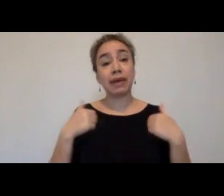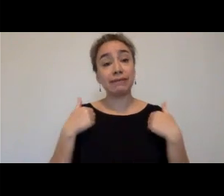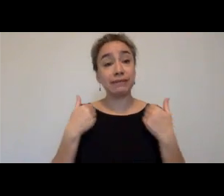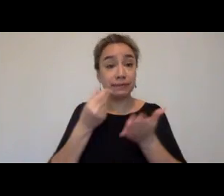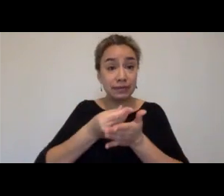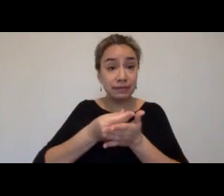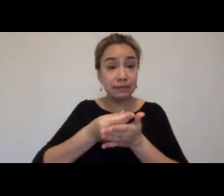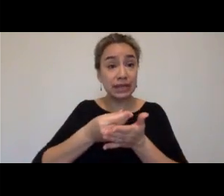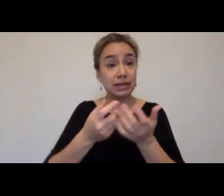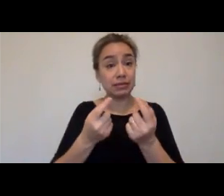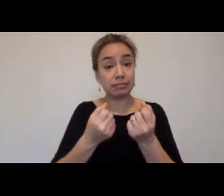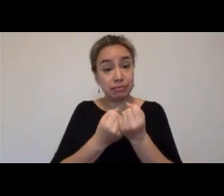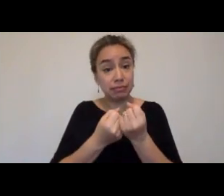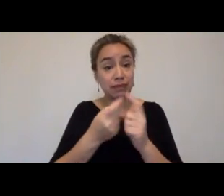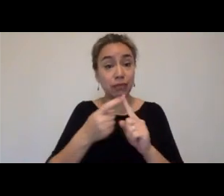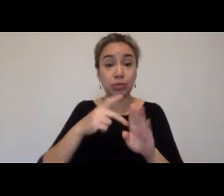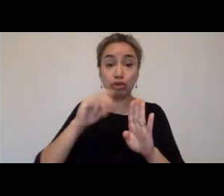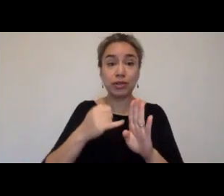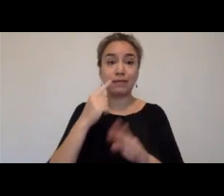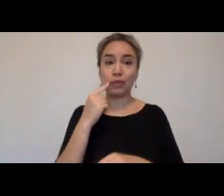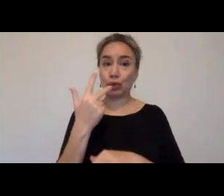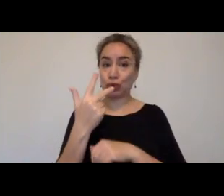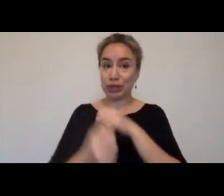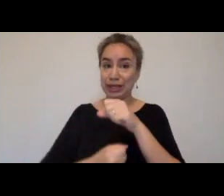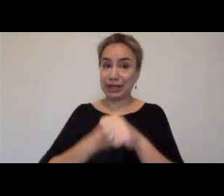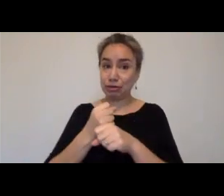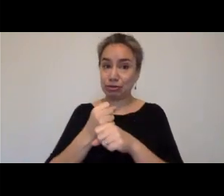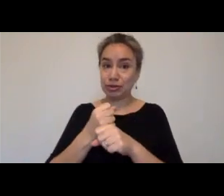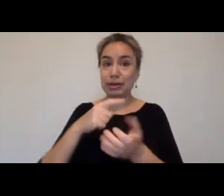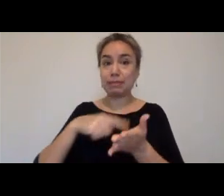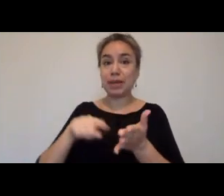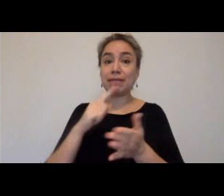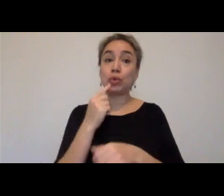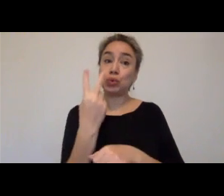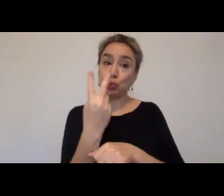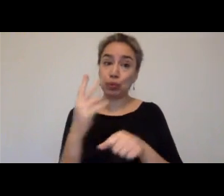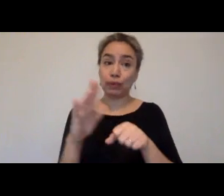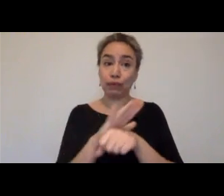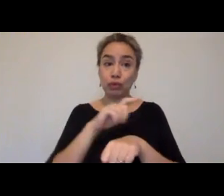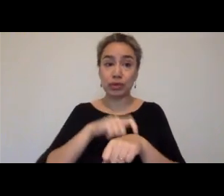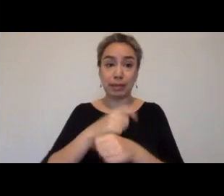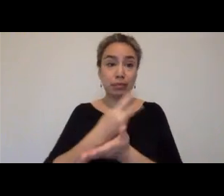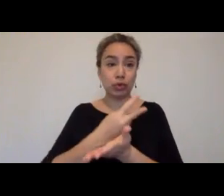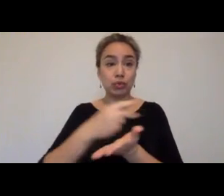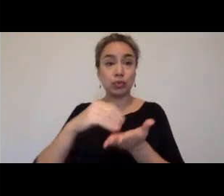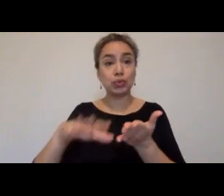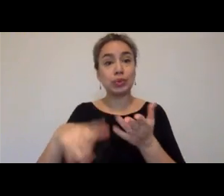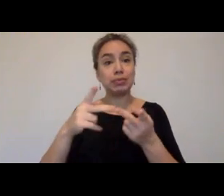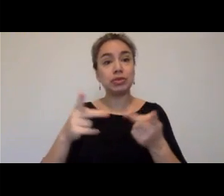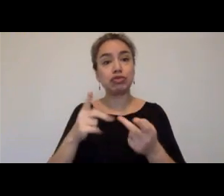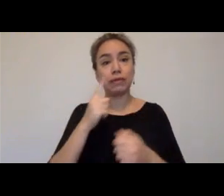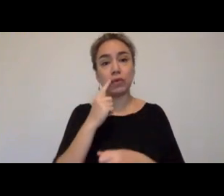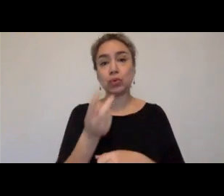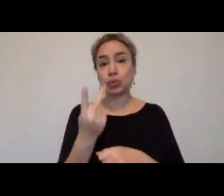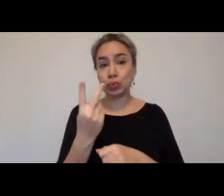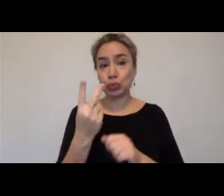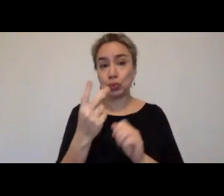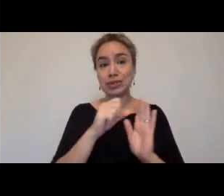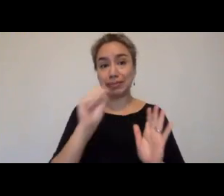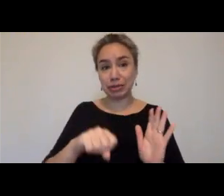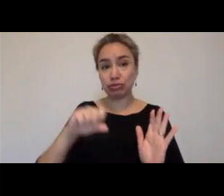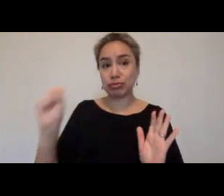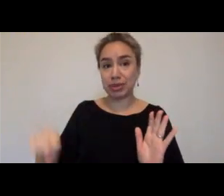this project for 3 years to pay for 2 full-time graduate student positions for 2 semesters each